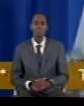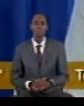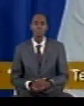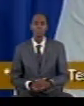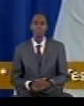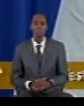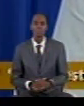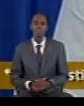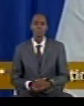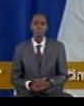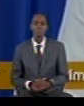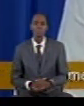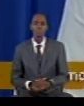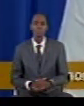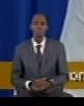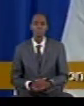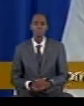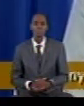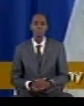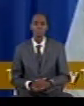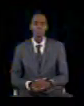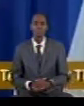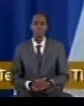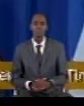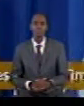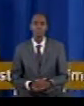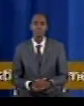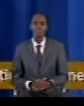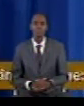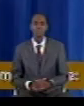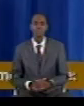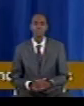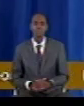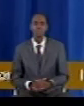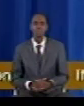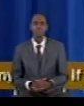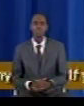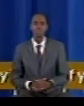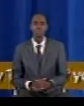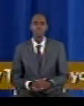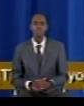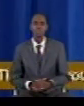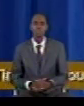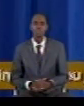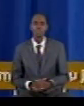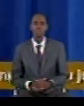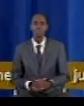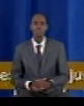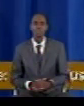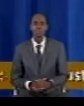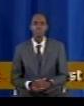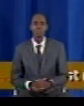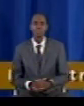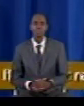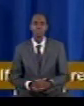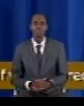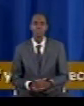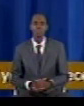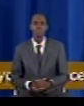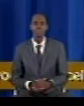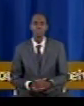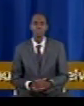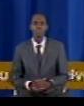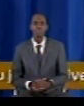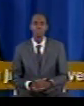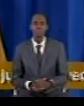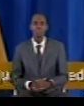came one day, do what in Mamma see. Tim Nava came, Nakafena, room the Chamwe, woman, and they get it for you, Ma, yet in